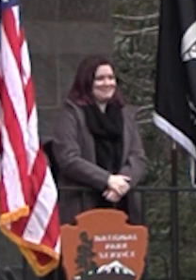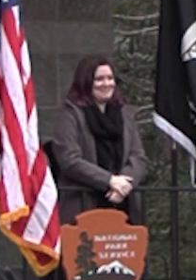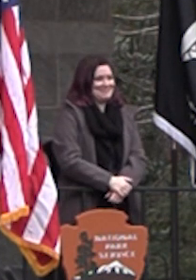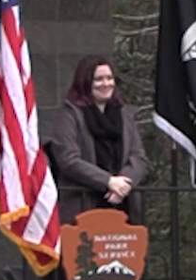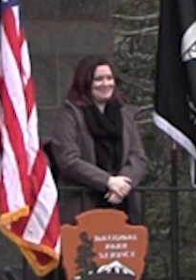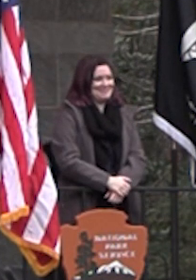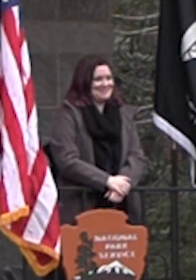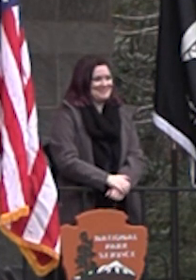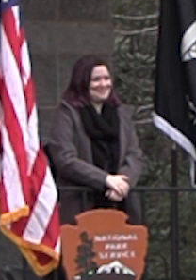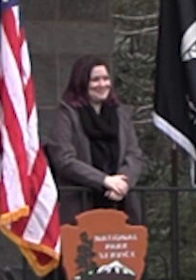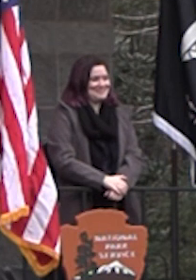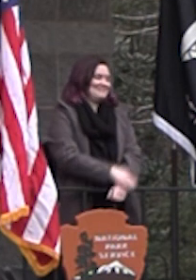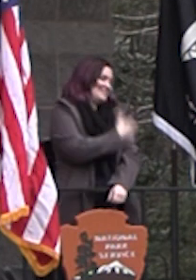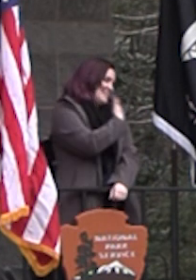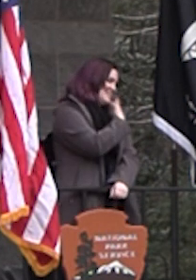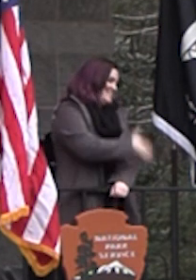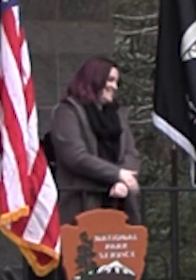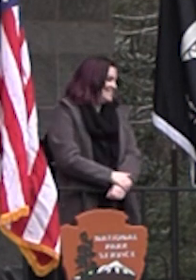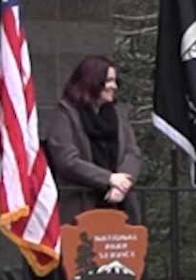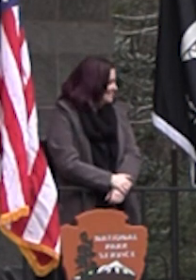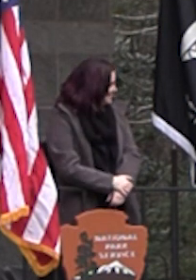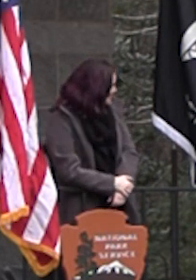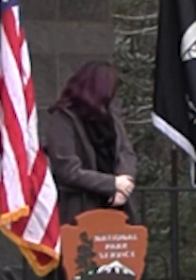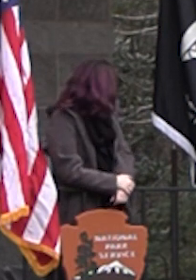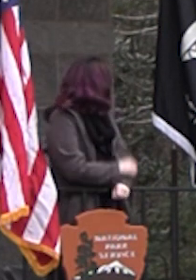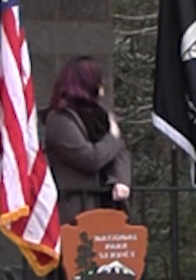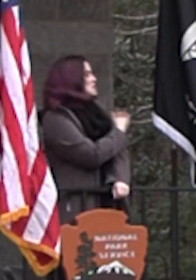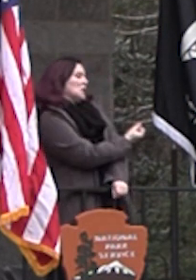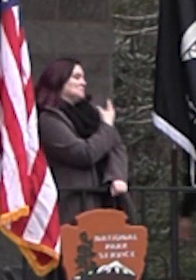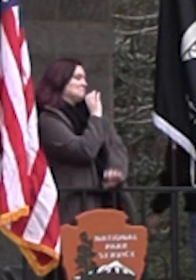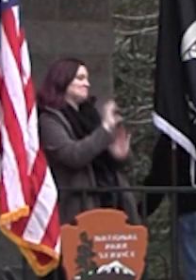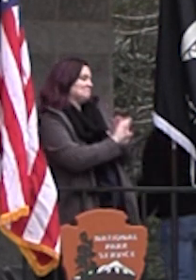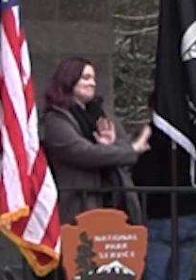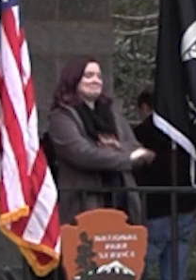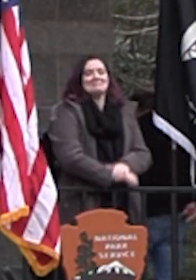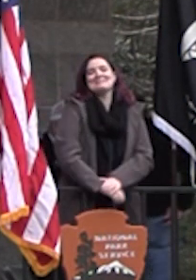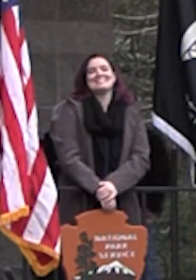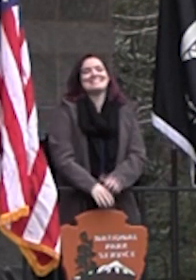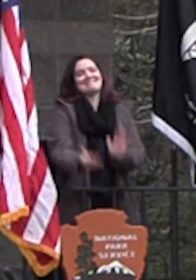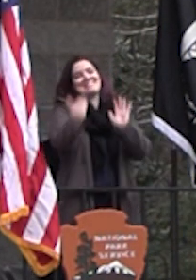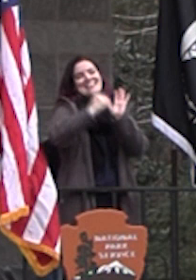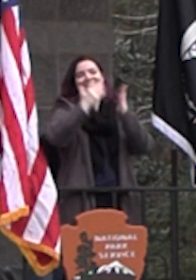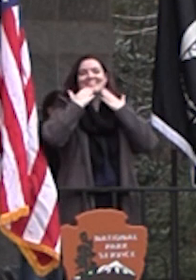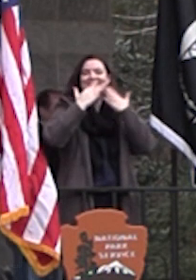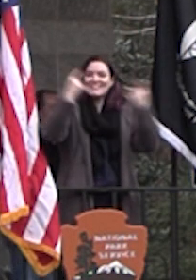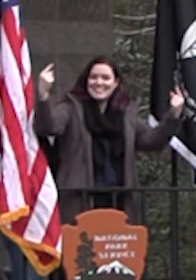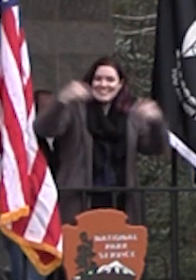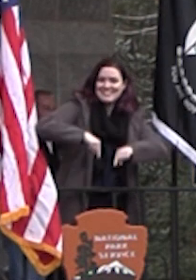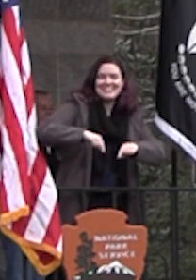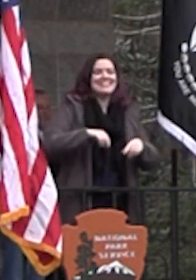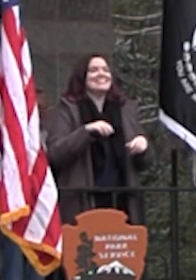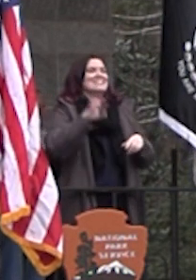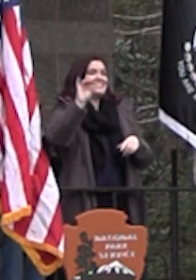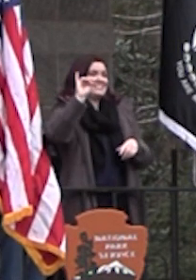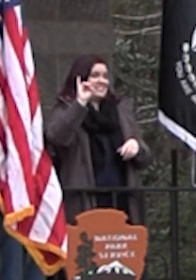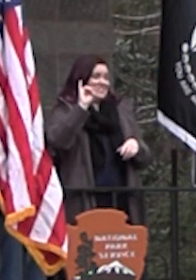Thank you, Jim. Oh, that's great. Thanks. I want to copy that, please. So, again, thanks everyone for being here. If